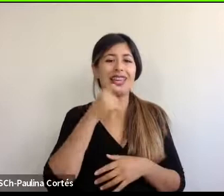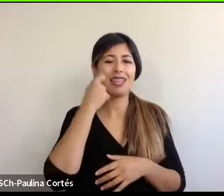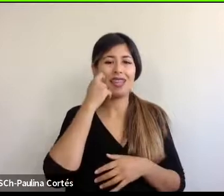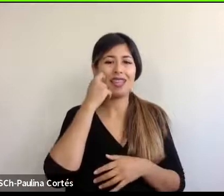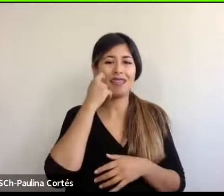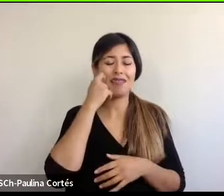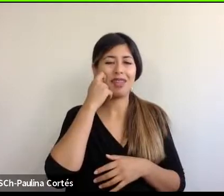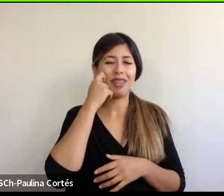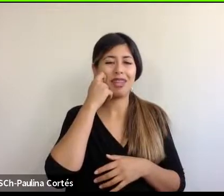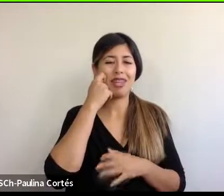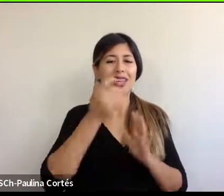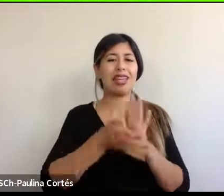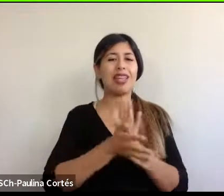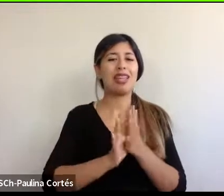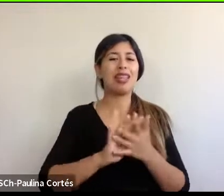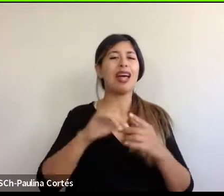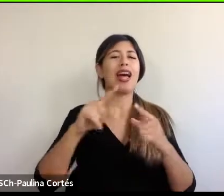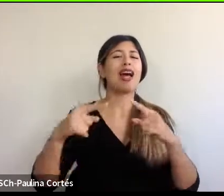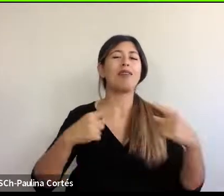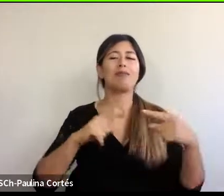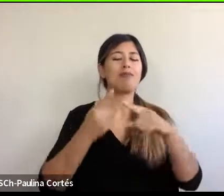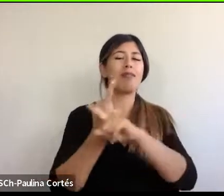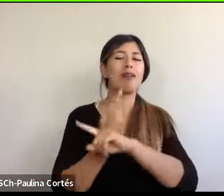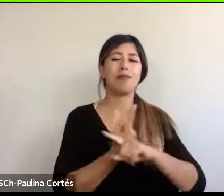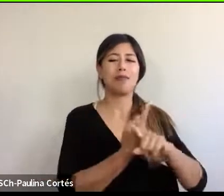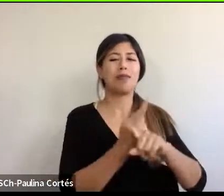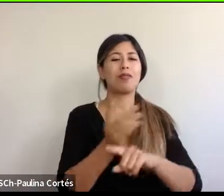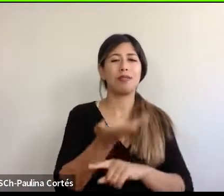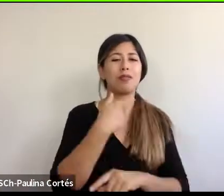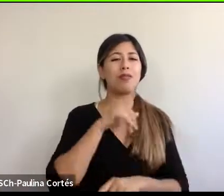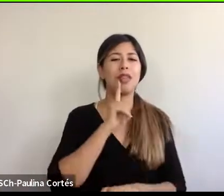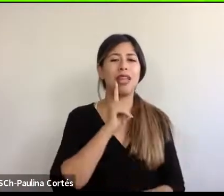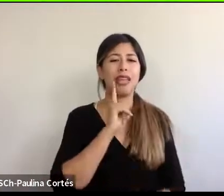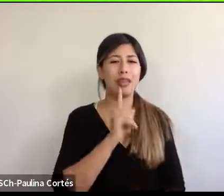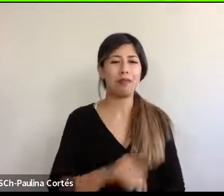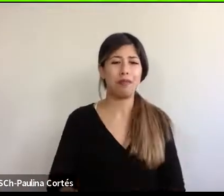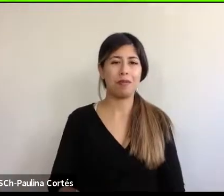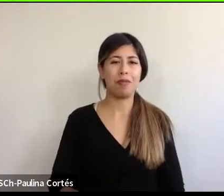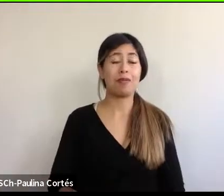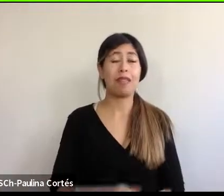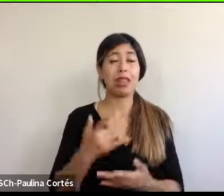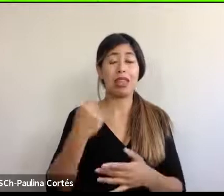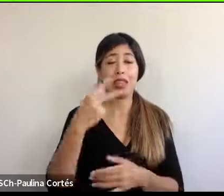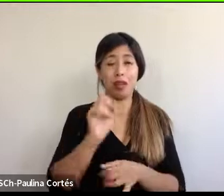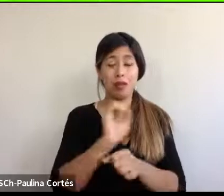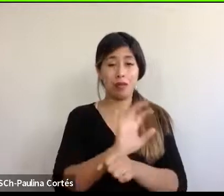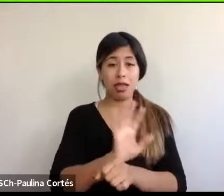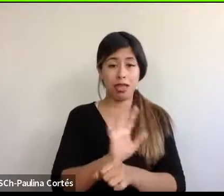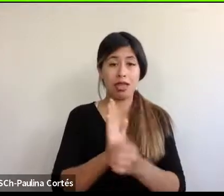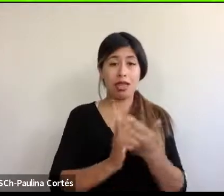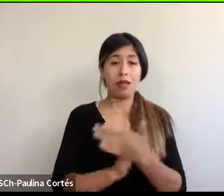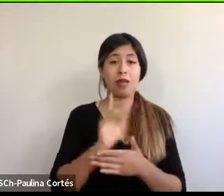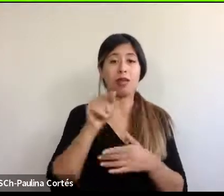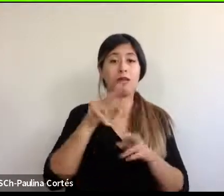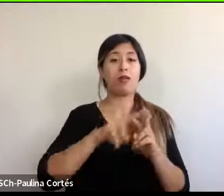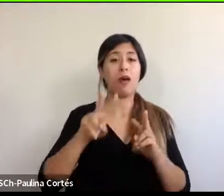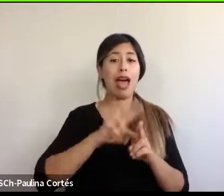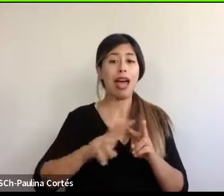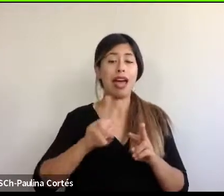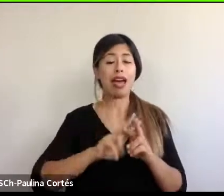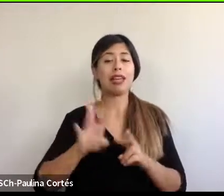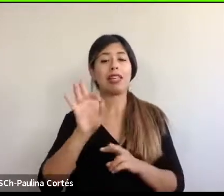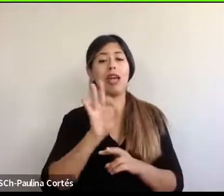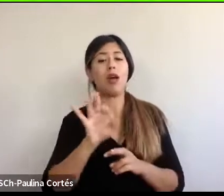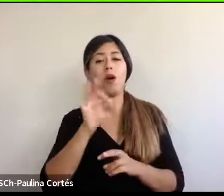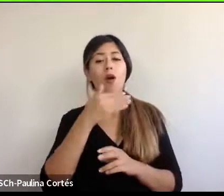which I won't do here, but thinking about impact on your film starts when you're making your film. It's not your film is done and then you start thinking about impact. It starts